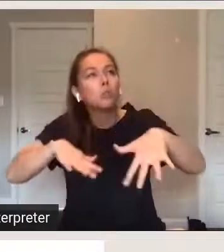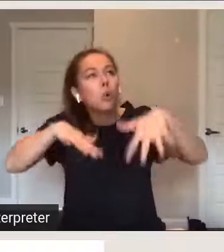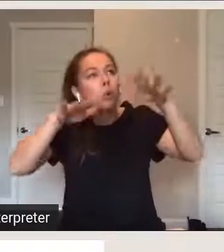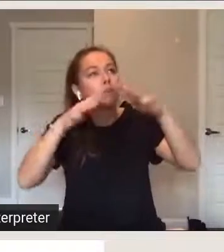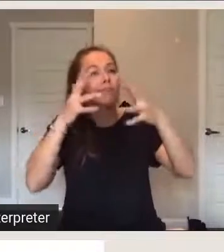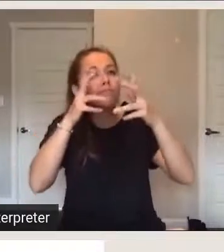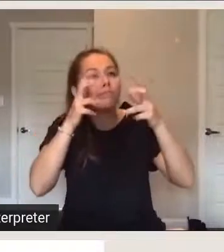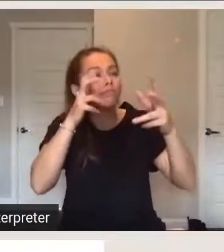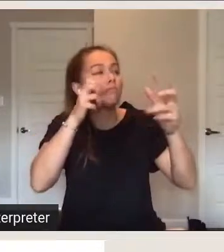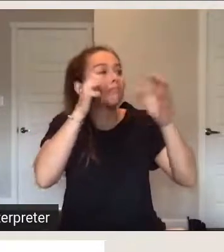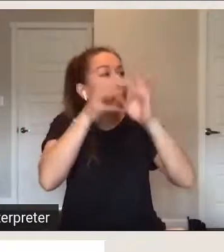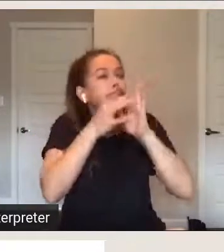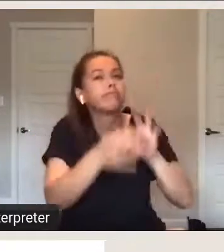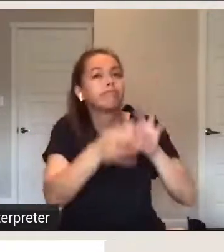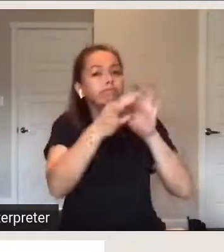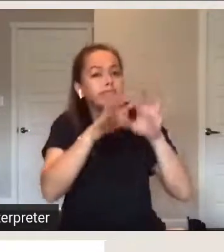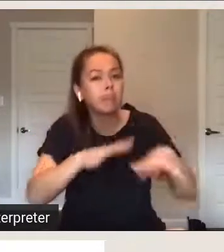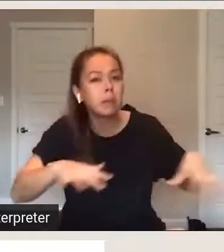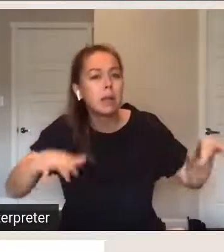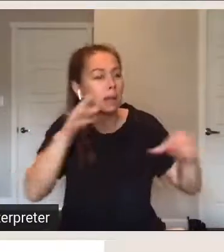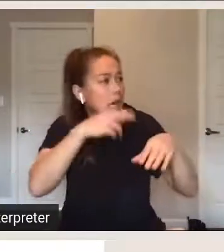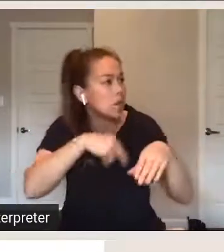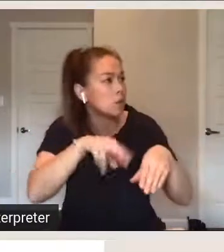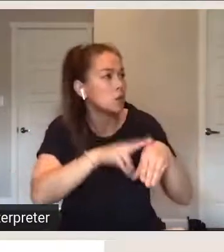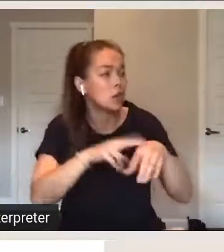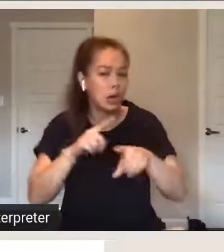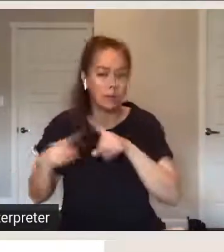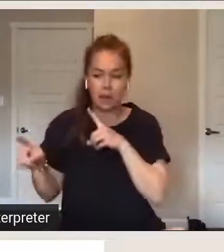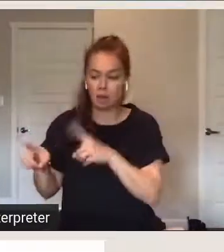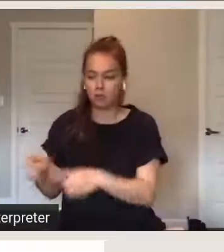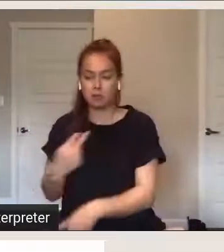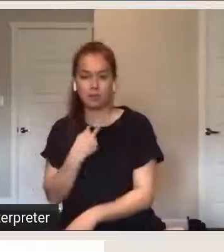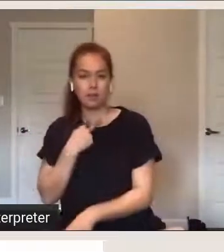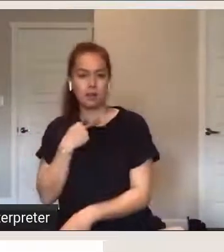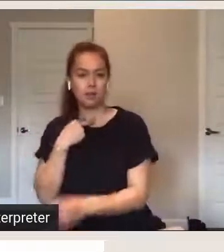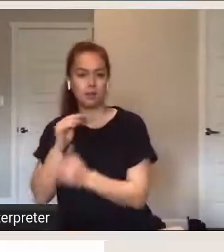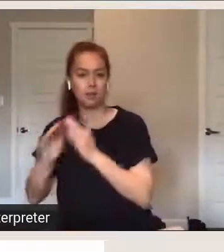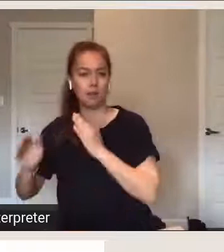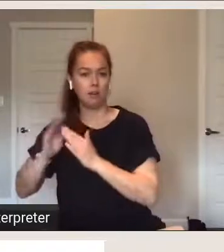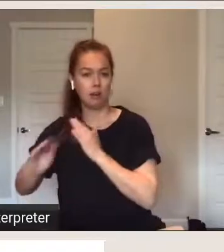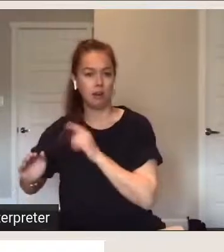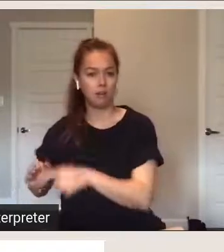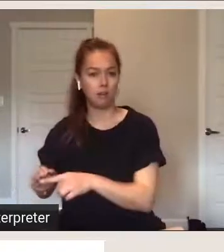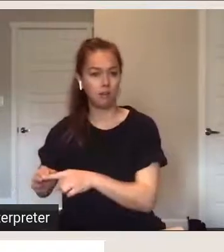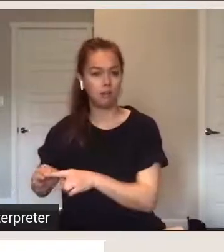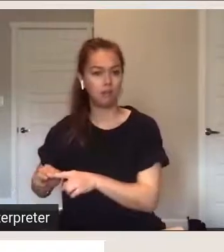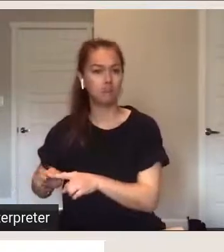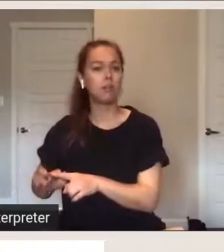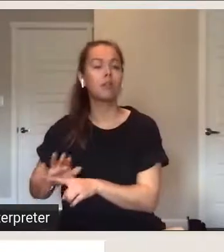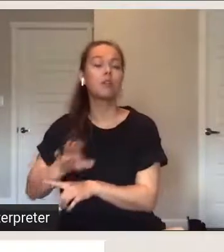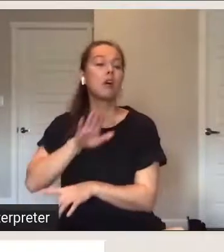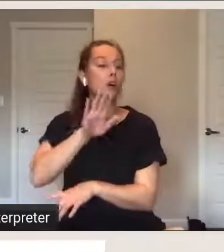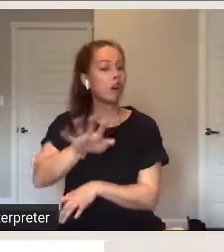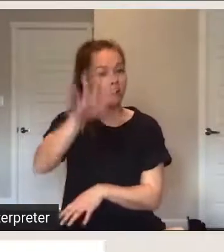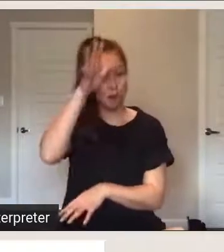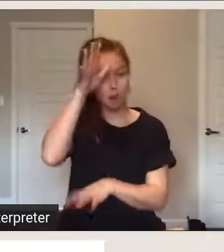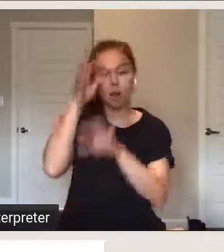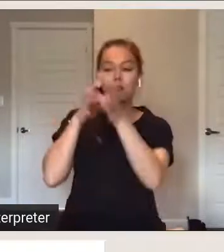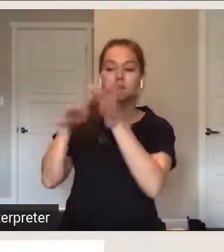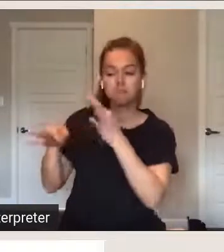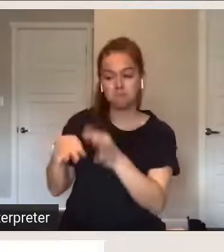land that they like learn to survive in. And that's kind of the story that her father's conveying to her of like, you're from this